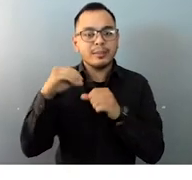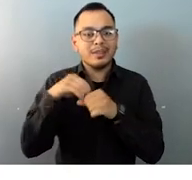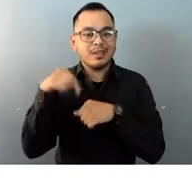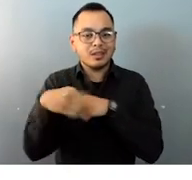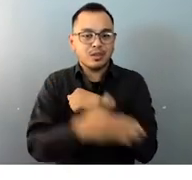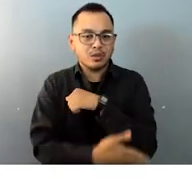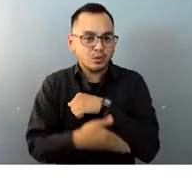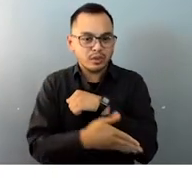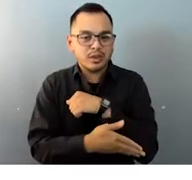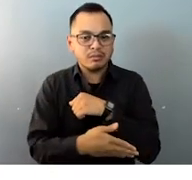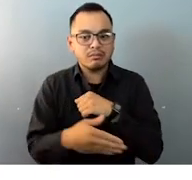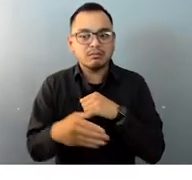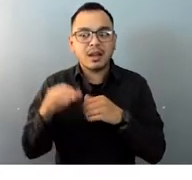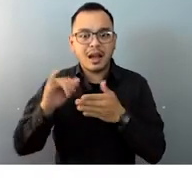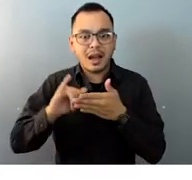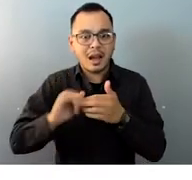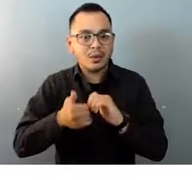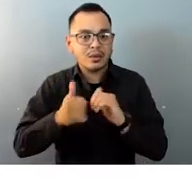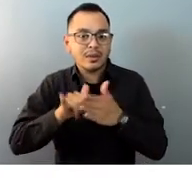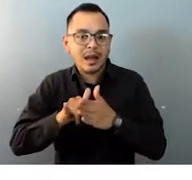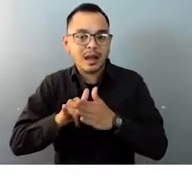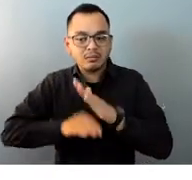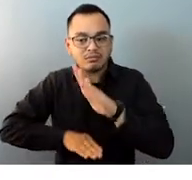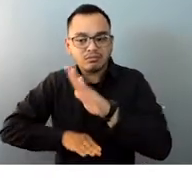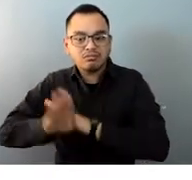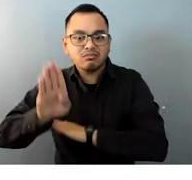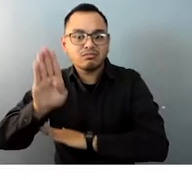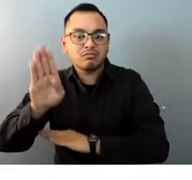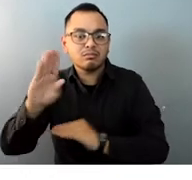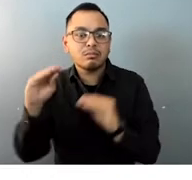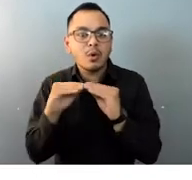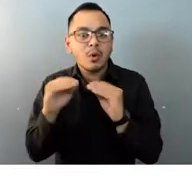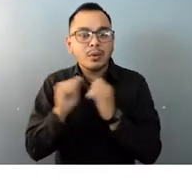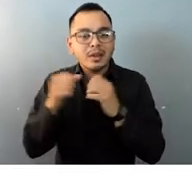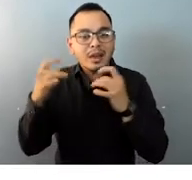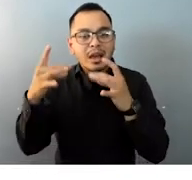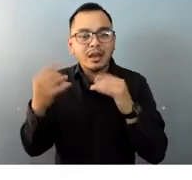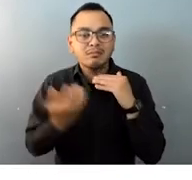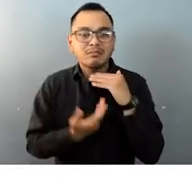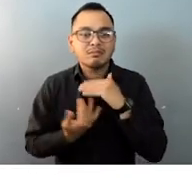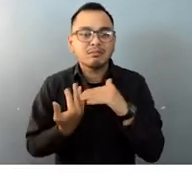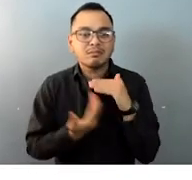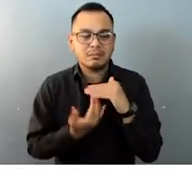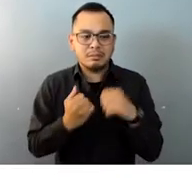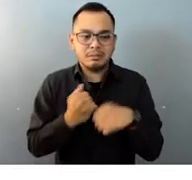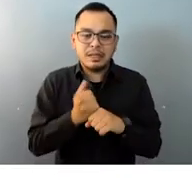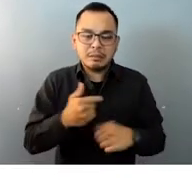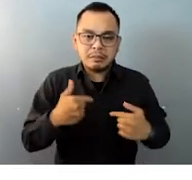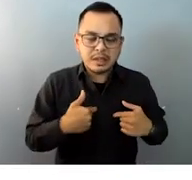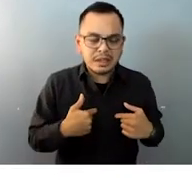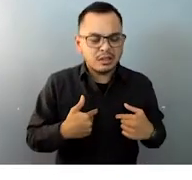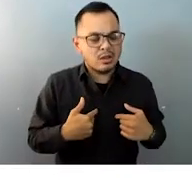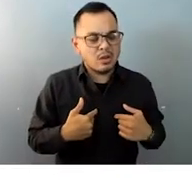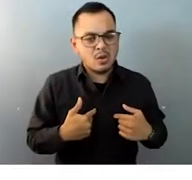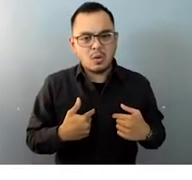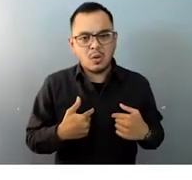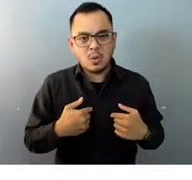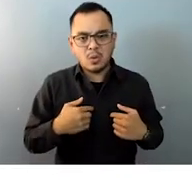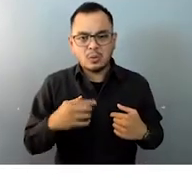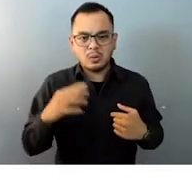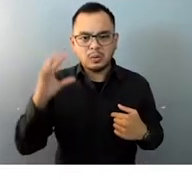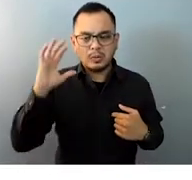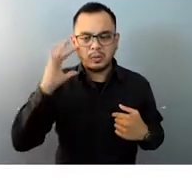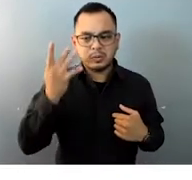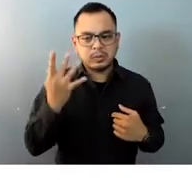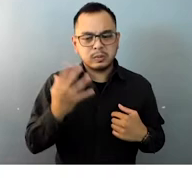that leadership in this country has prompted and grown that hatred, it makes my blood